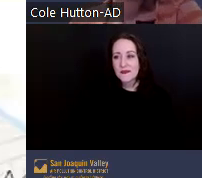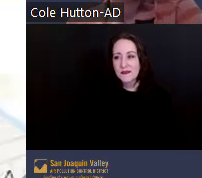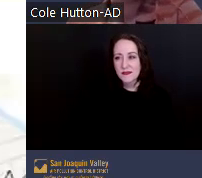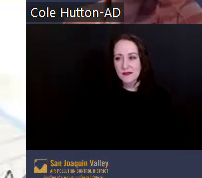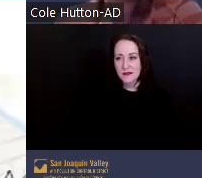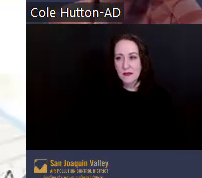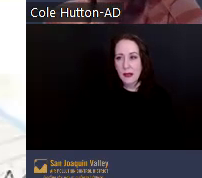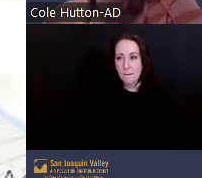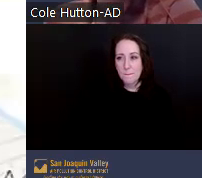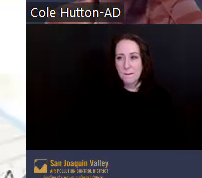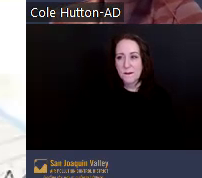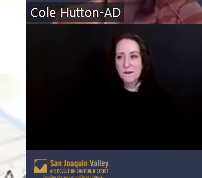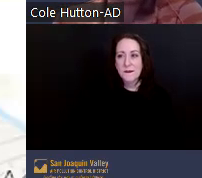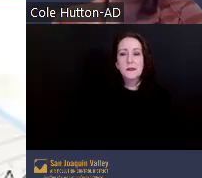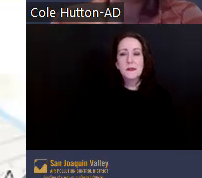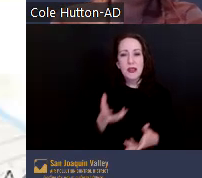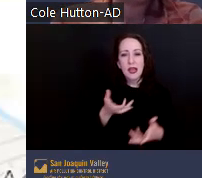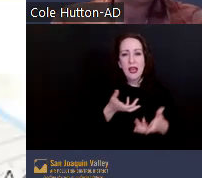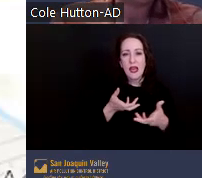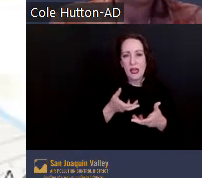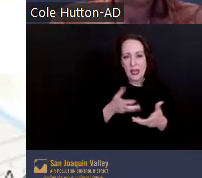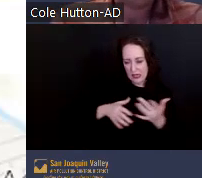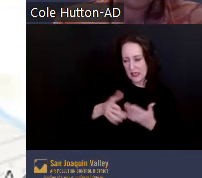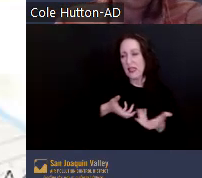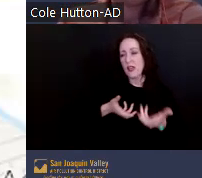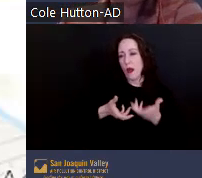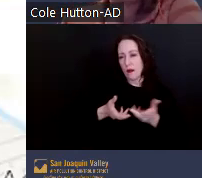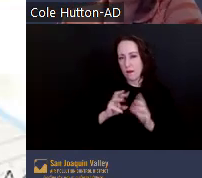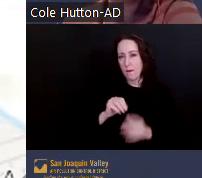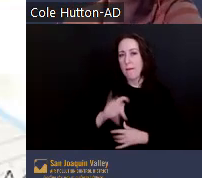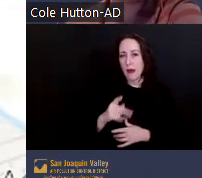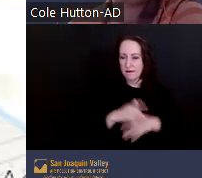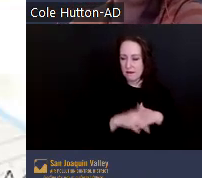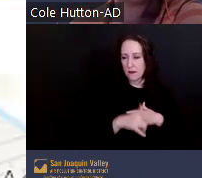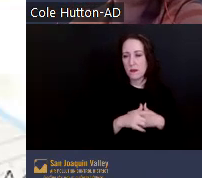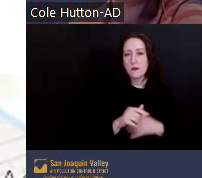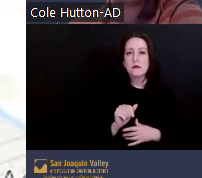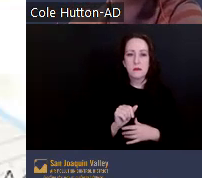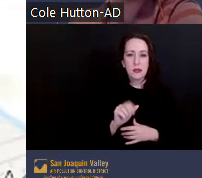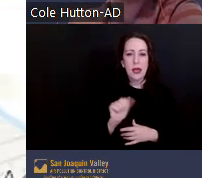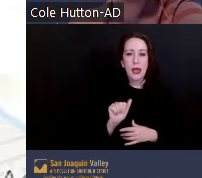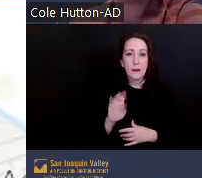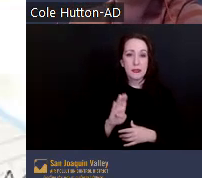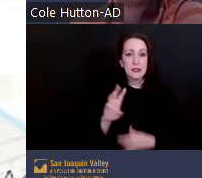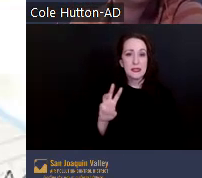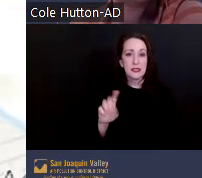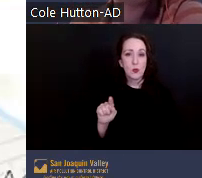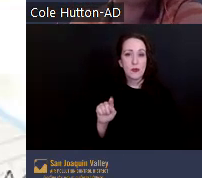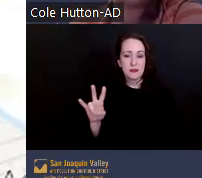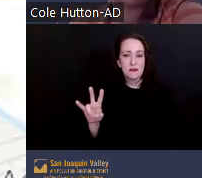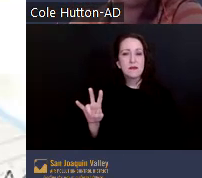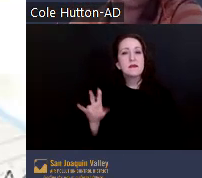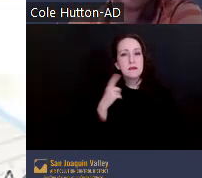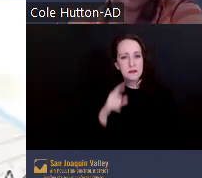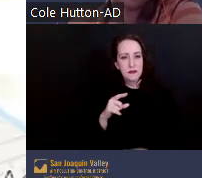Okay, and as always, our interactive map is available on our Valley Air AB 6117 website.